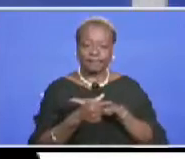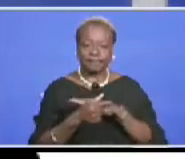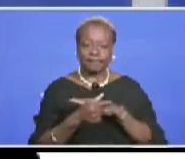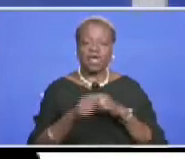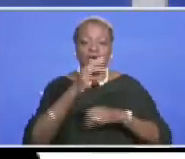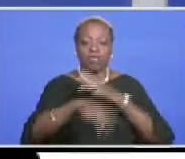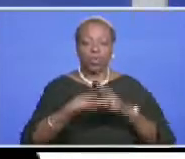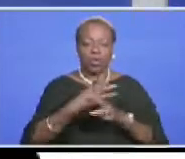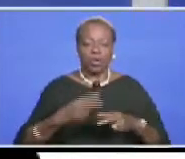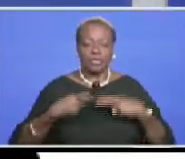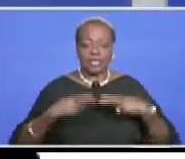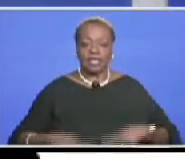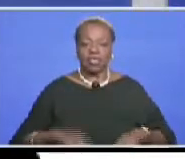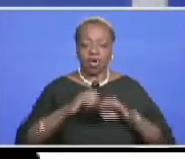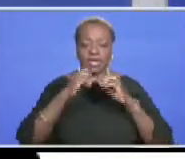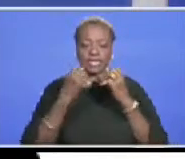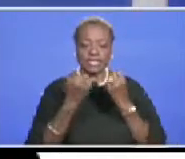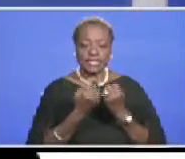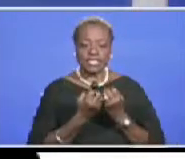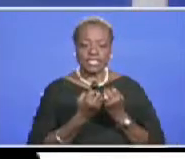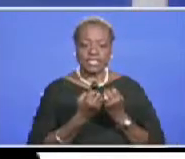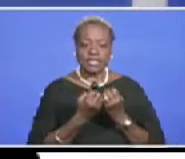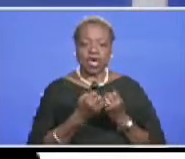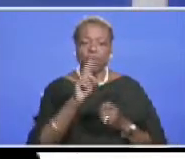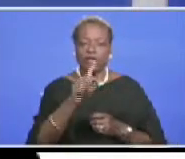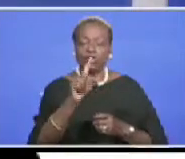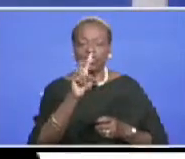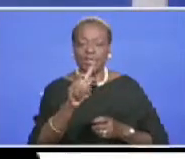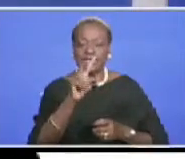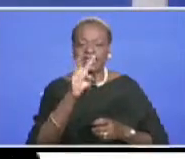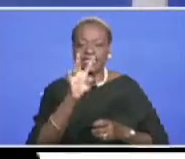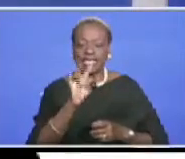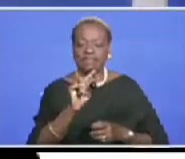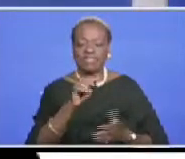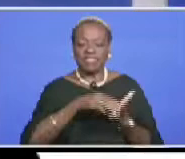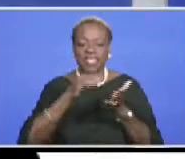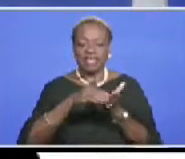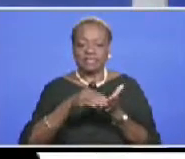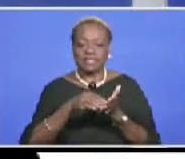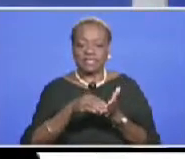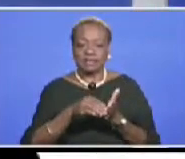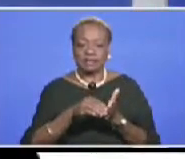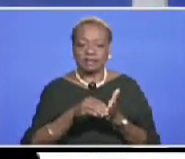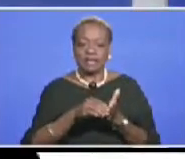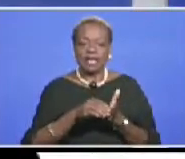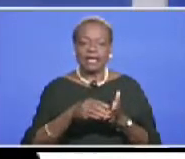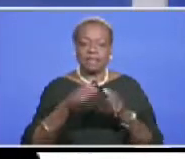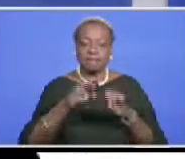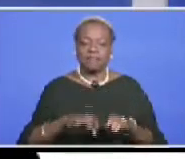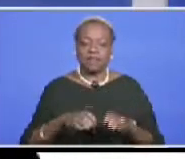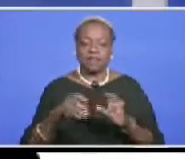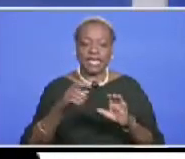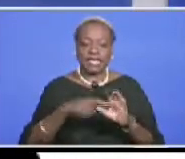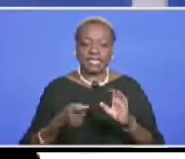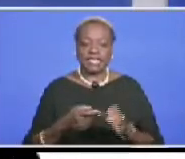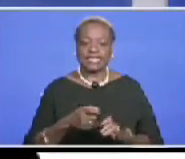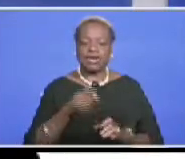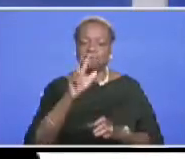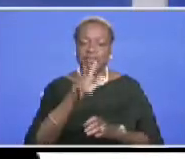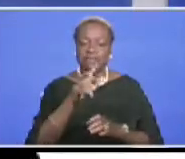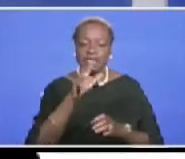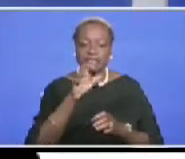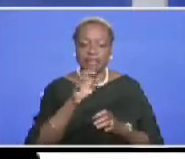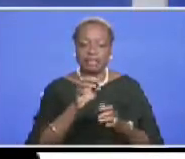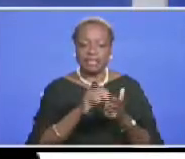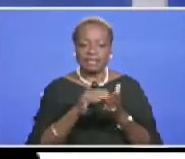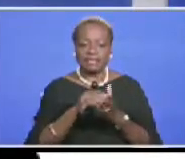World Health Organization figures reflect more than 127,000 confirmed cases worldwide. More than 63,000 recoveries